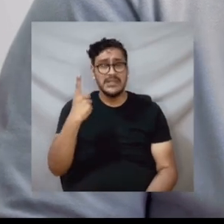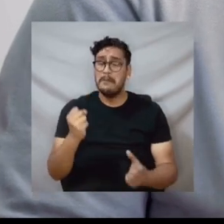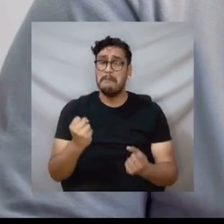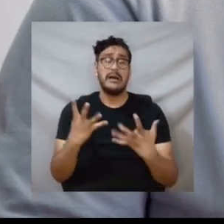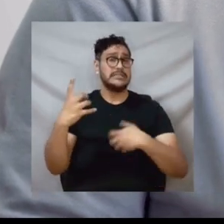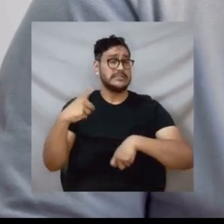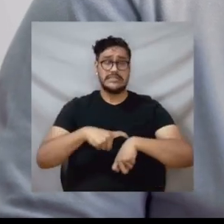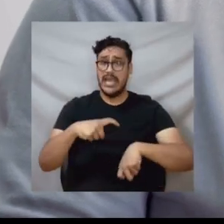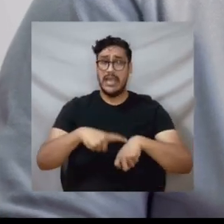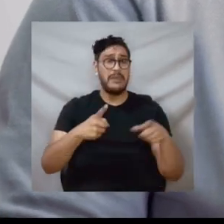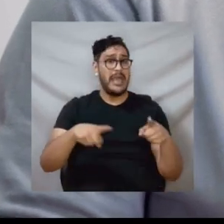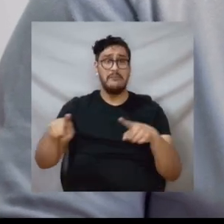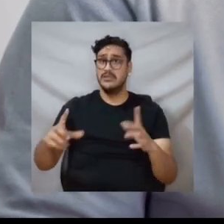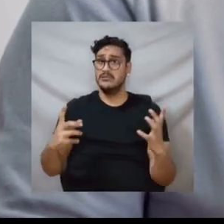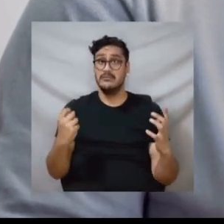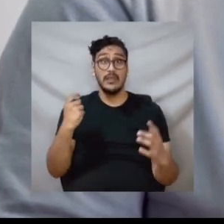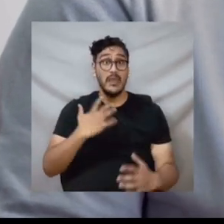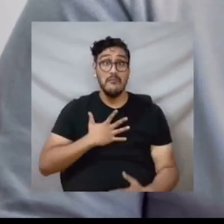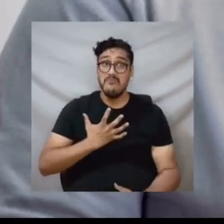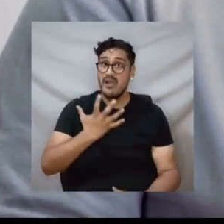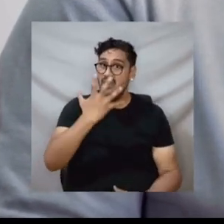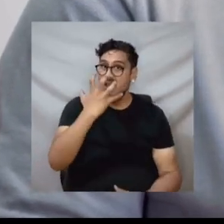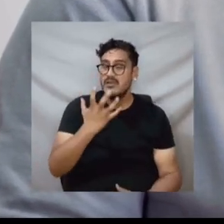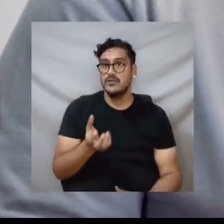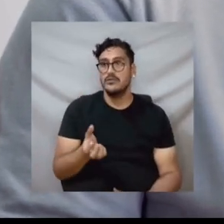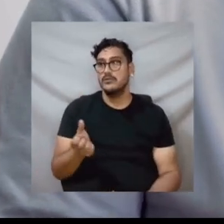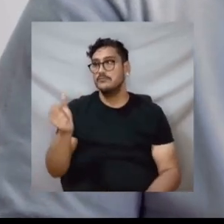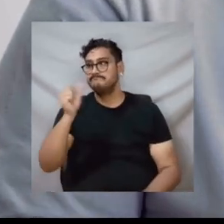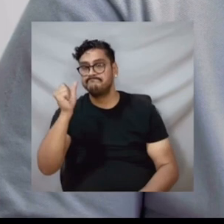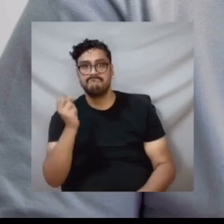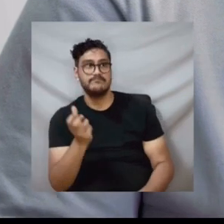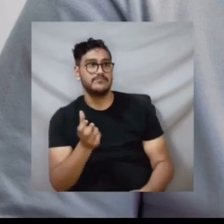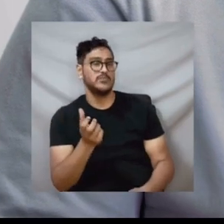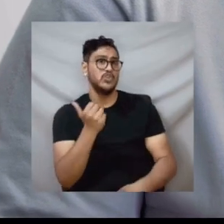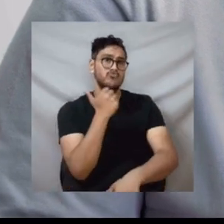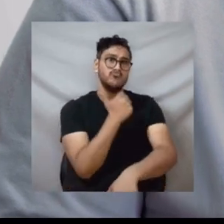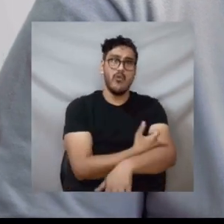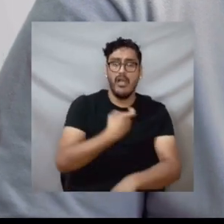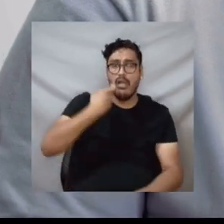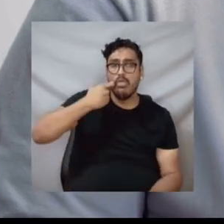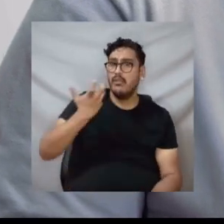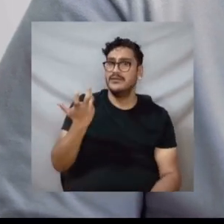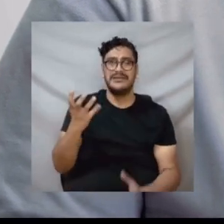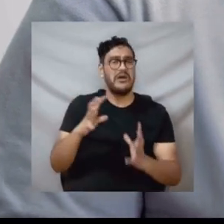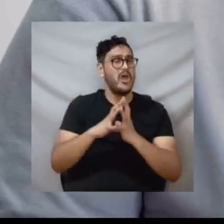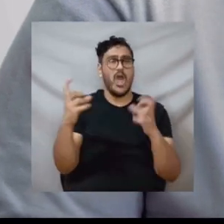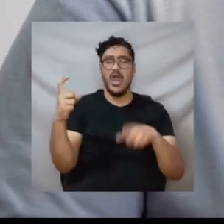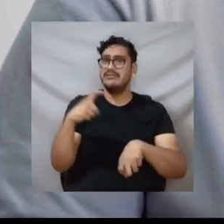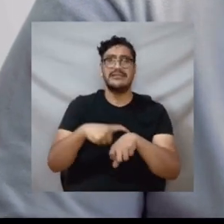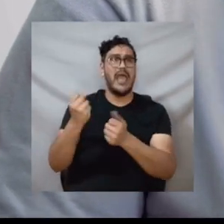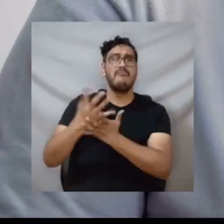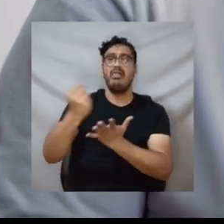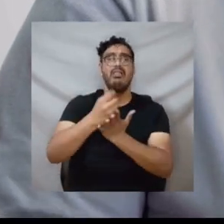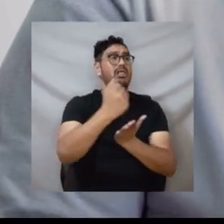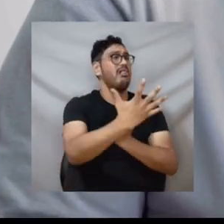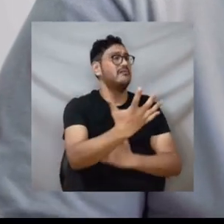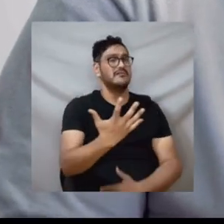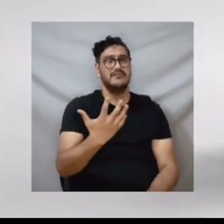my anger issues my alcohol and drug problems took so much time from us i'm sorry my boy